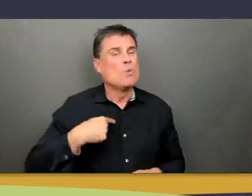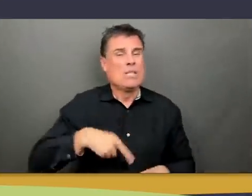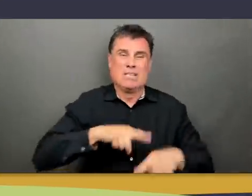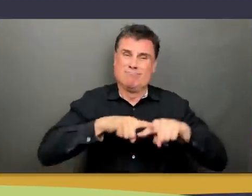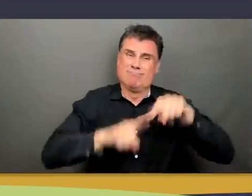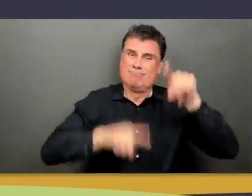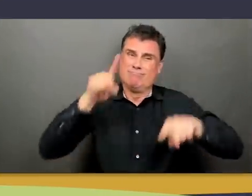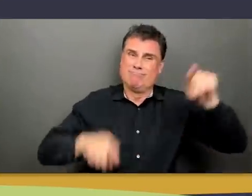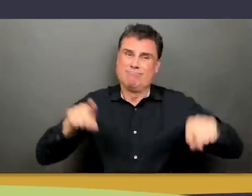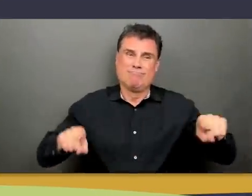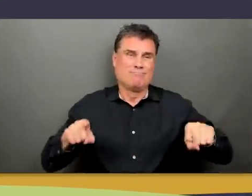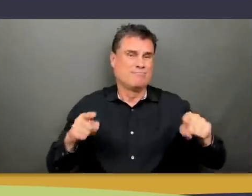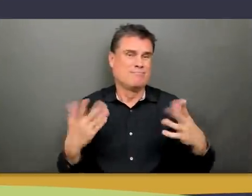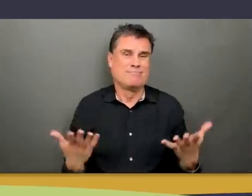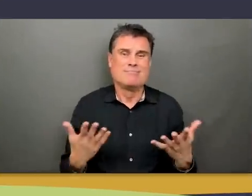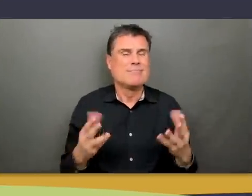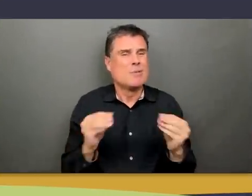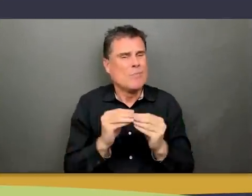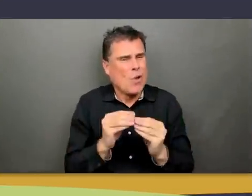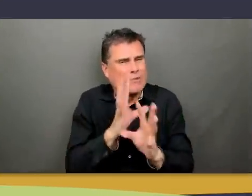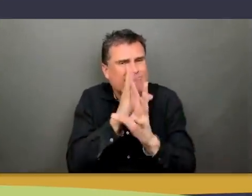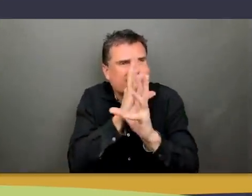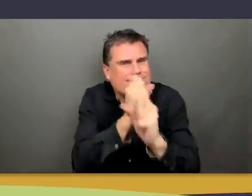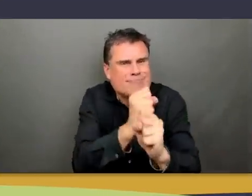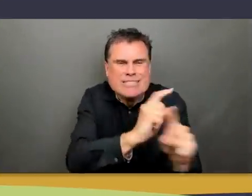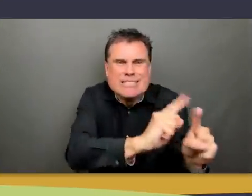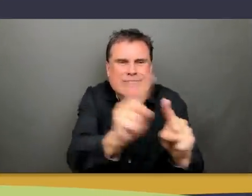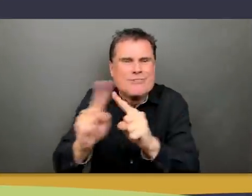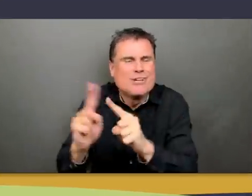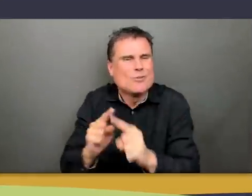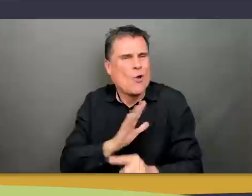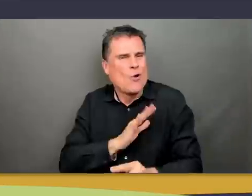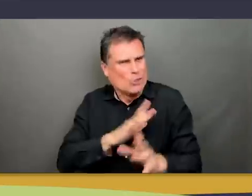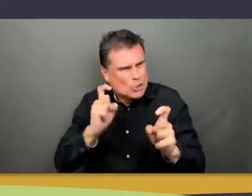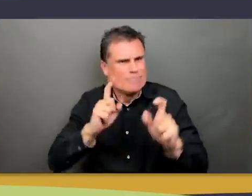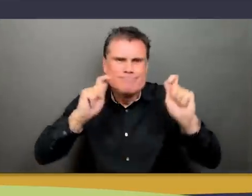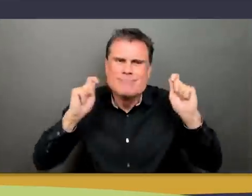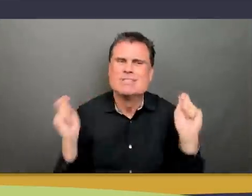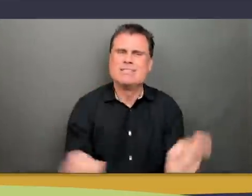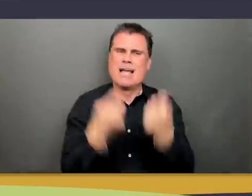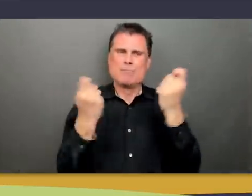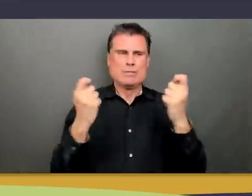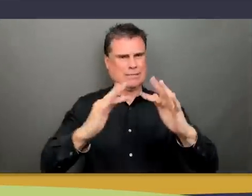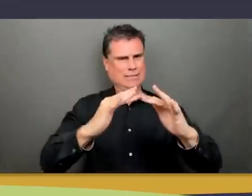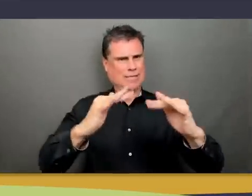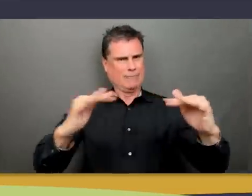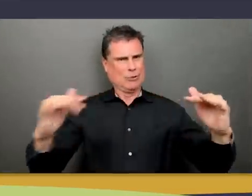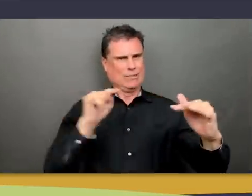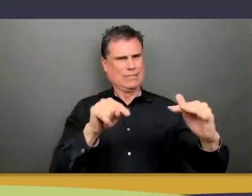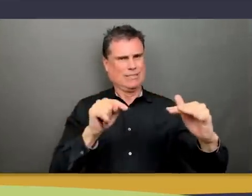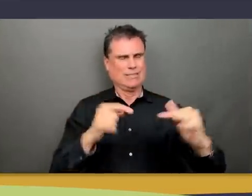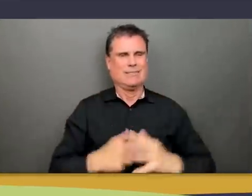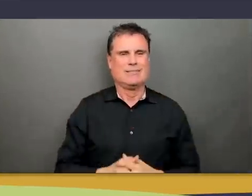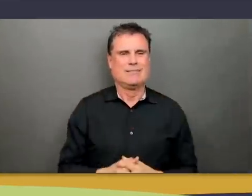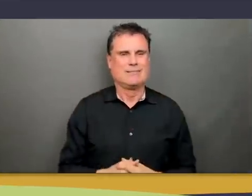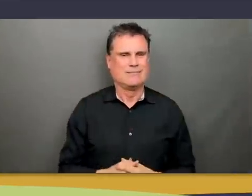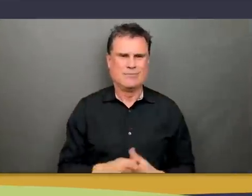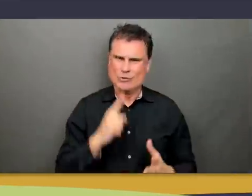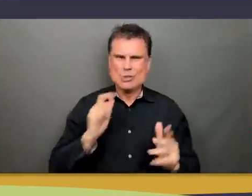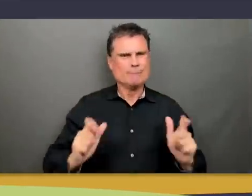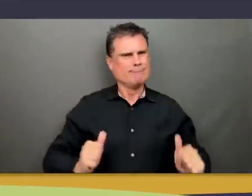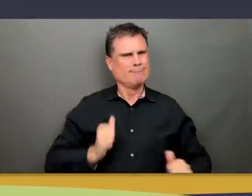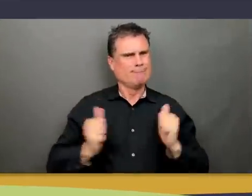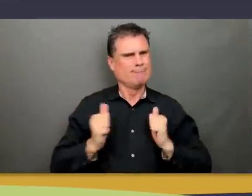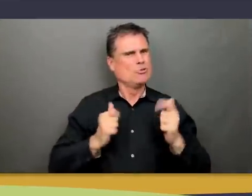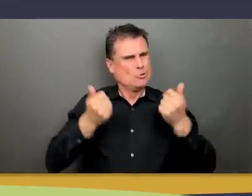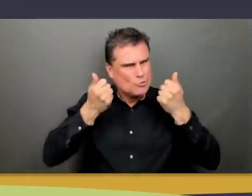Let's celebrate our diversity and go to the extra steps to make a difference in lives